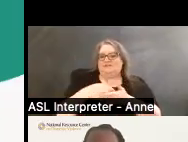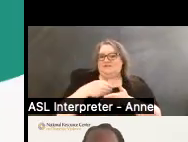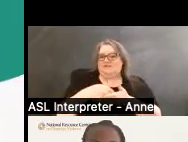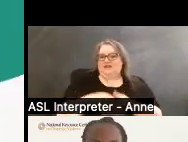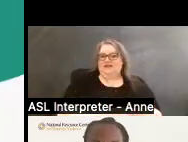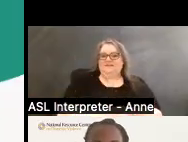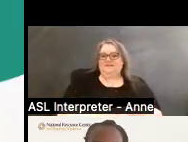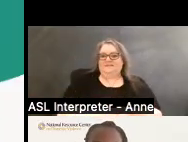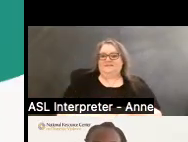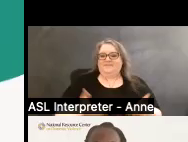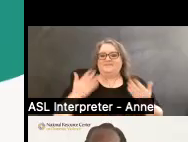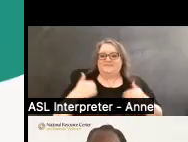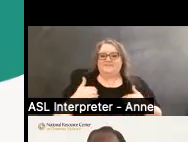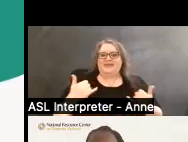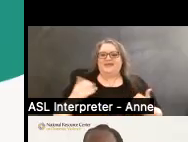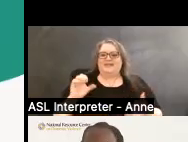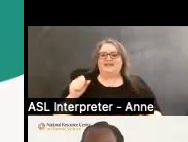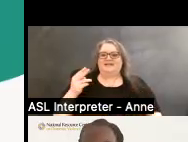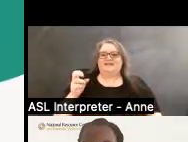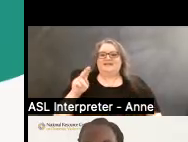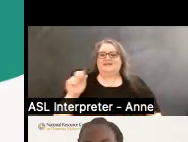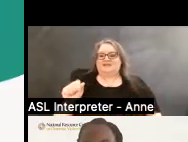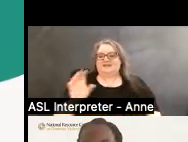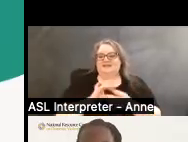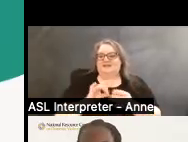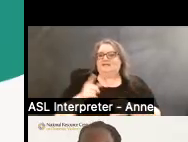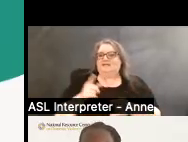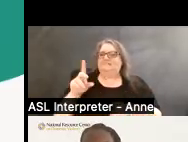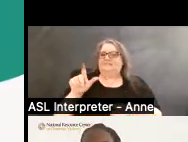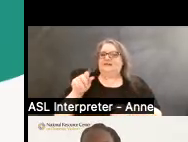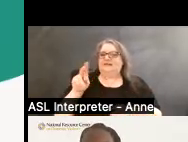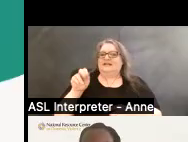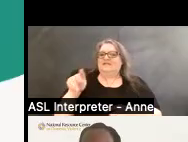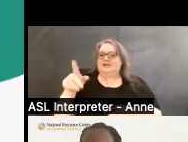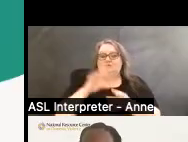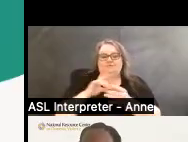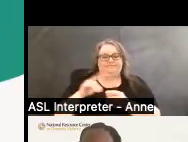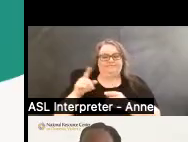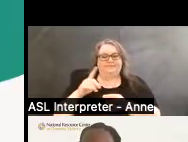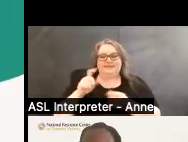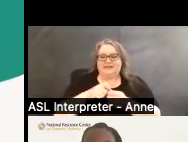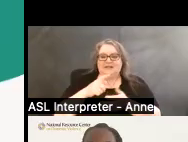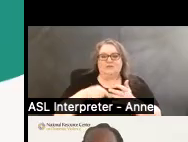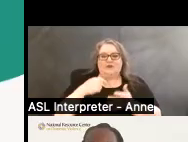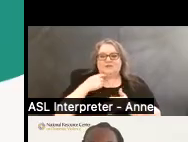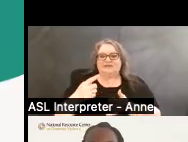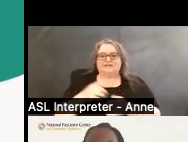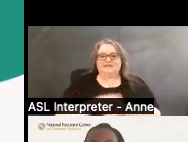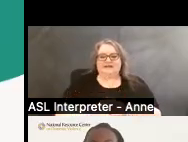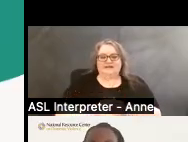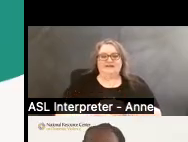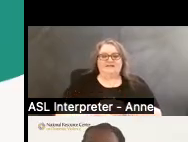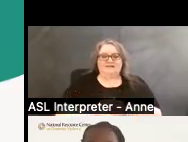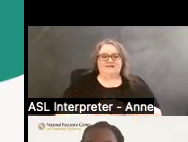This is Shenna speaking. Lavon, you touched on exactly what I was going to say and share, is that